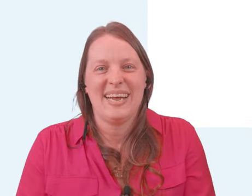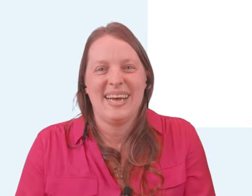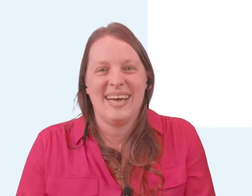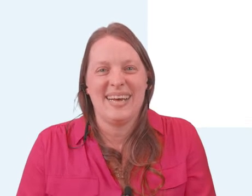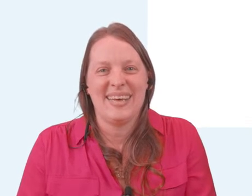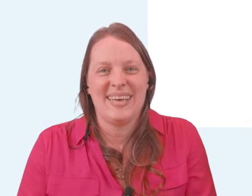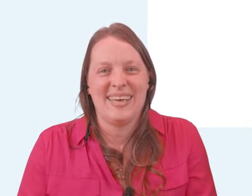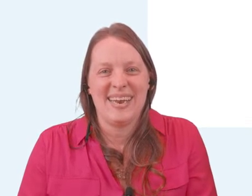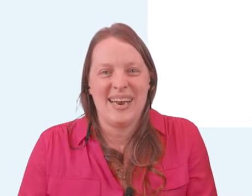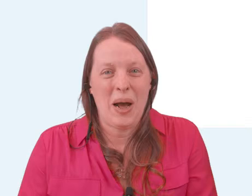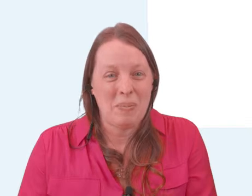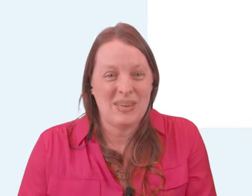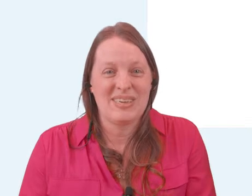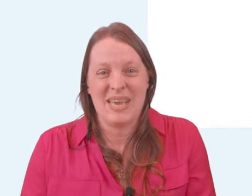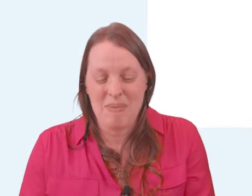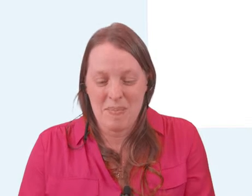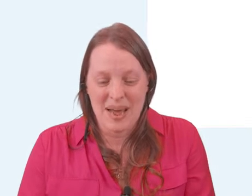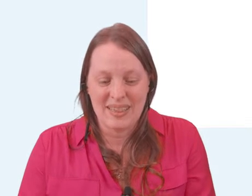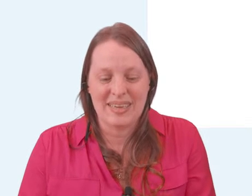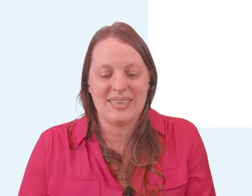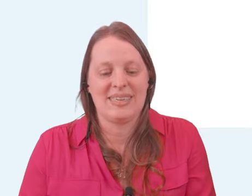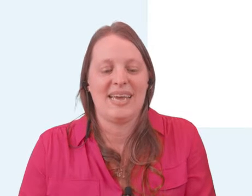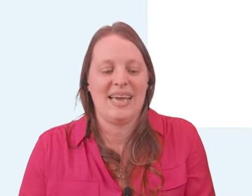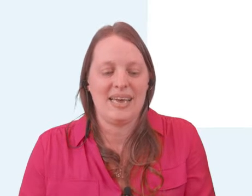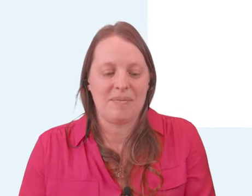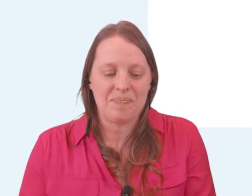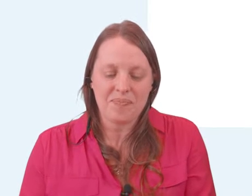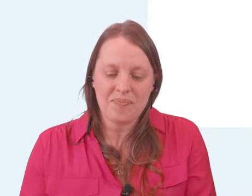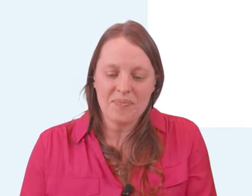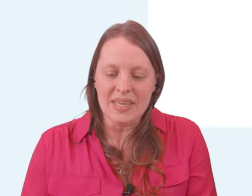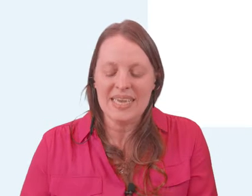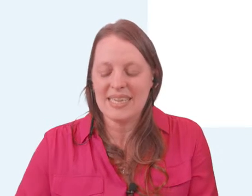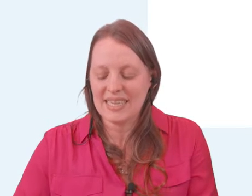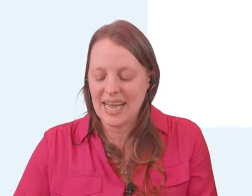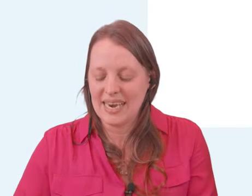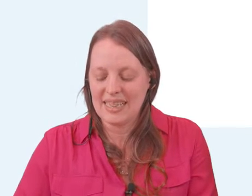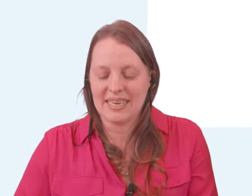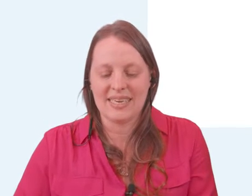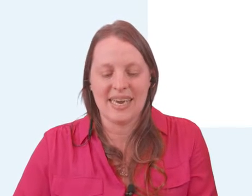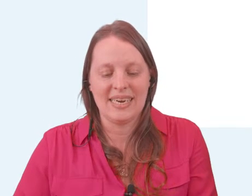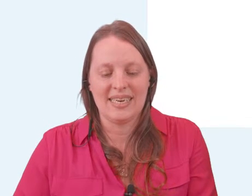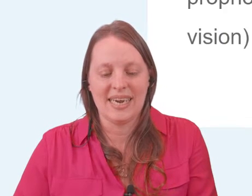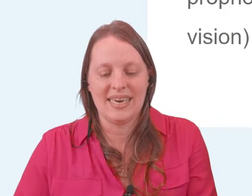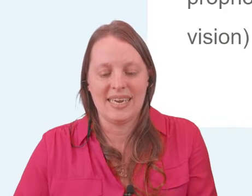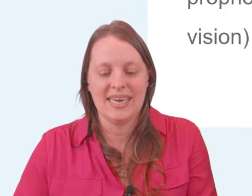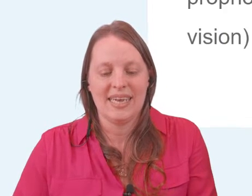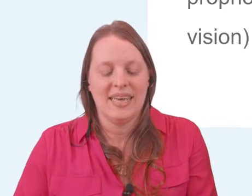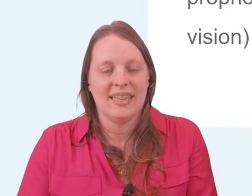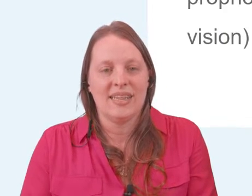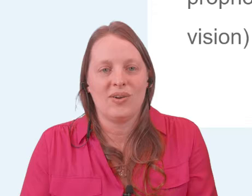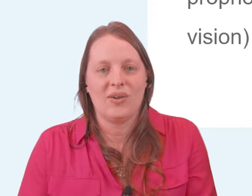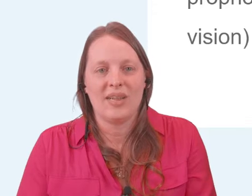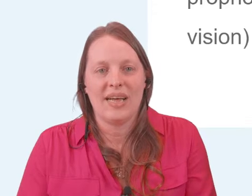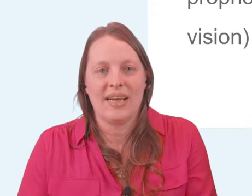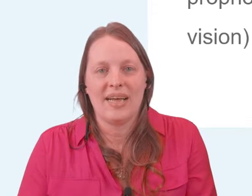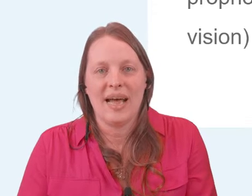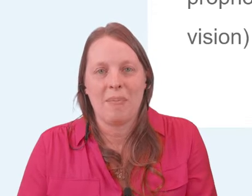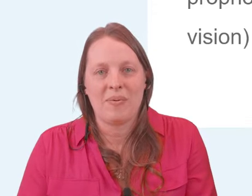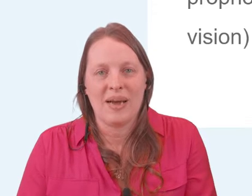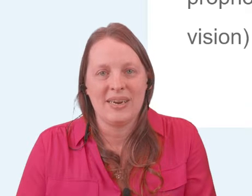right, and it helps us keep our balance. And inside this tiny